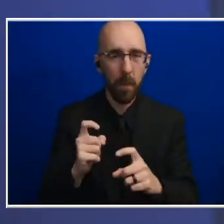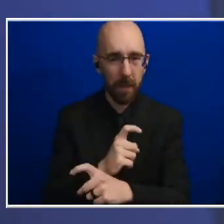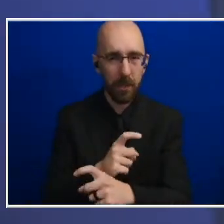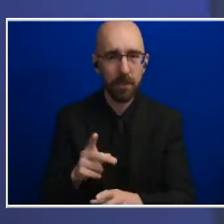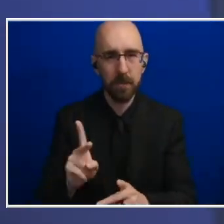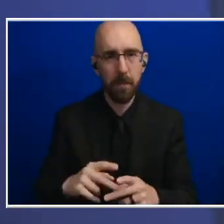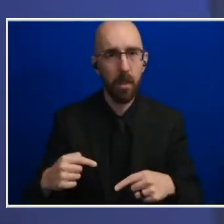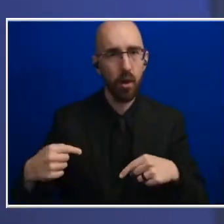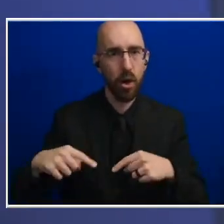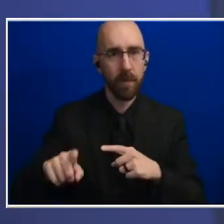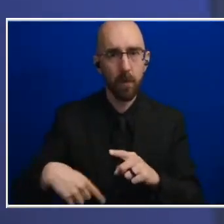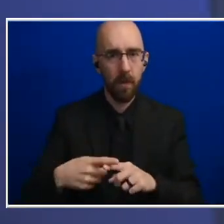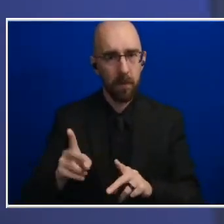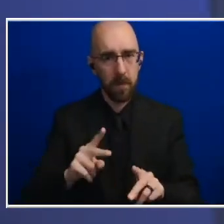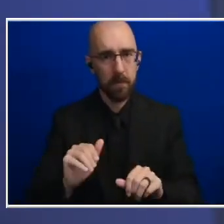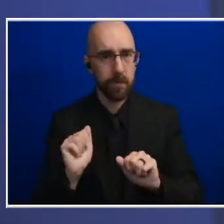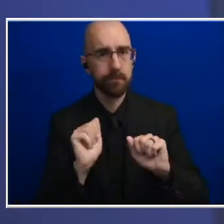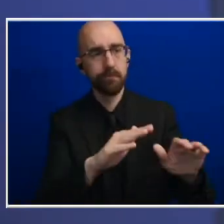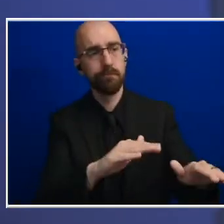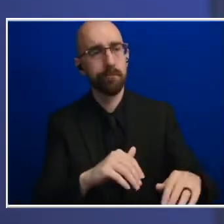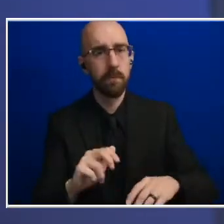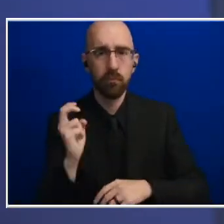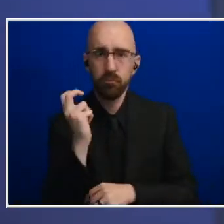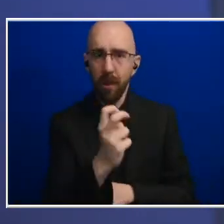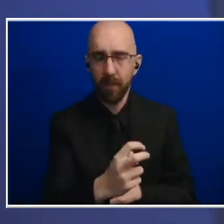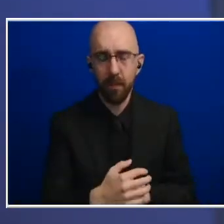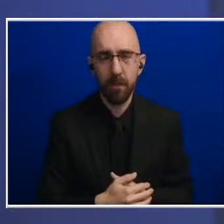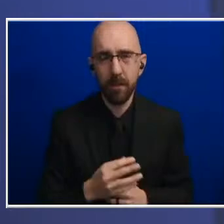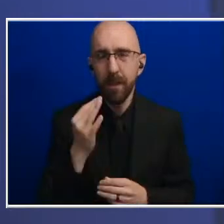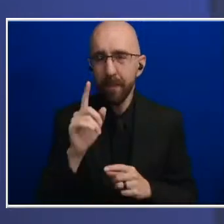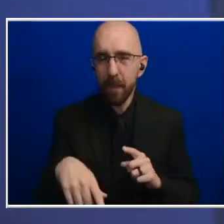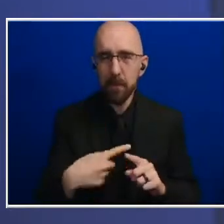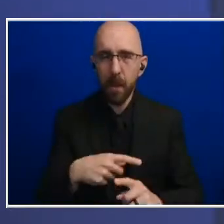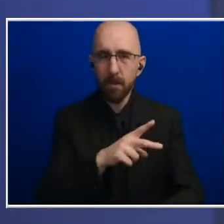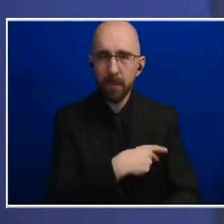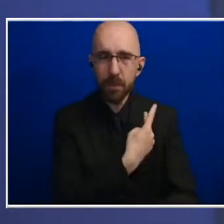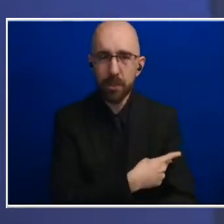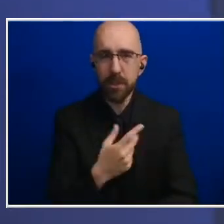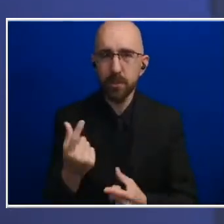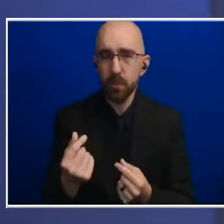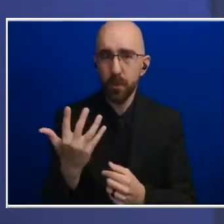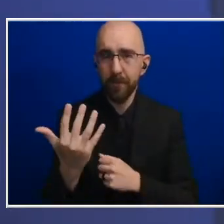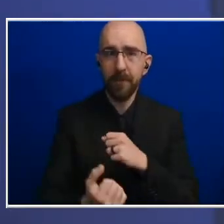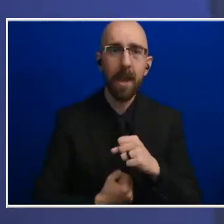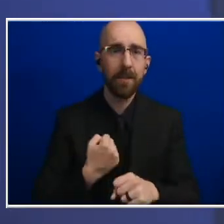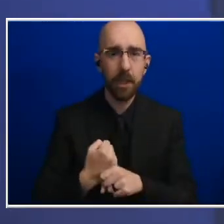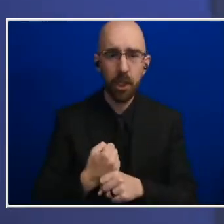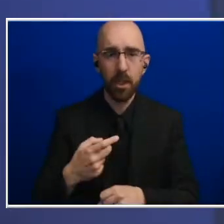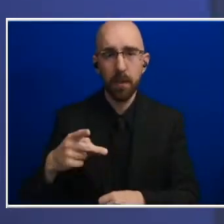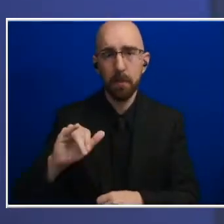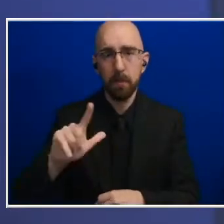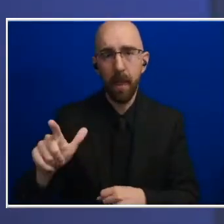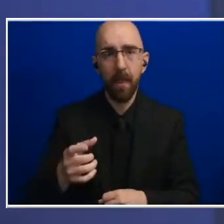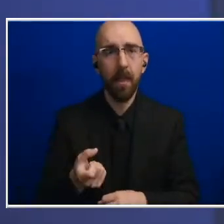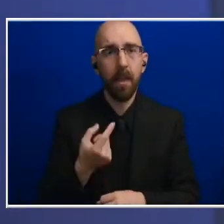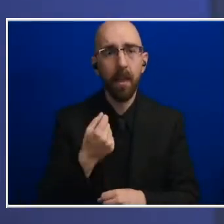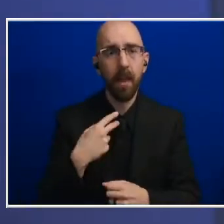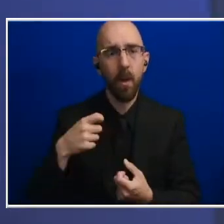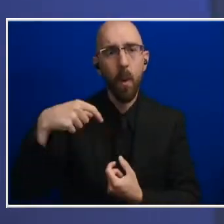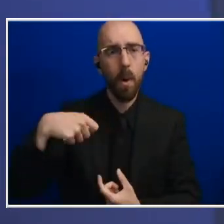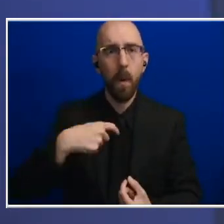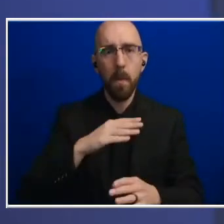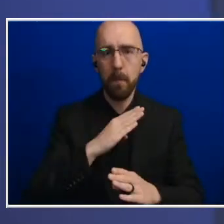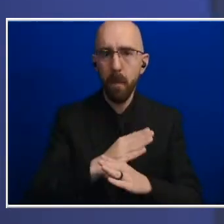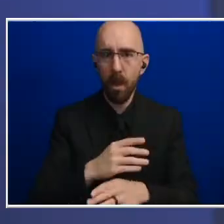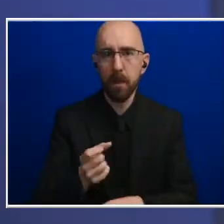are traveling. But let's think about the patients that are doing their 5-year pill, their hormone blocking pills. Those are reasonably